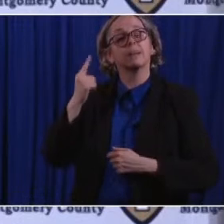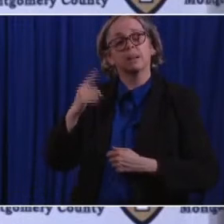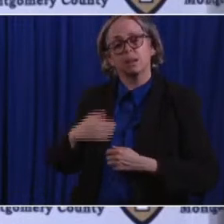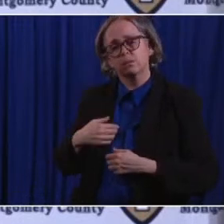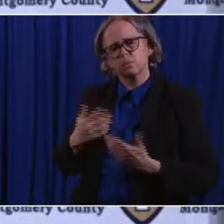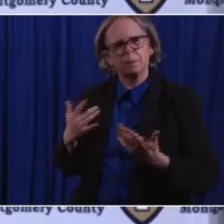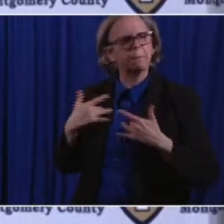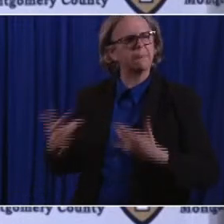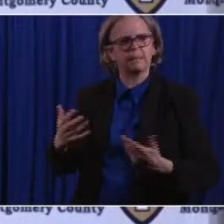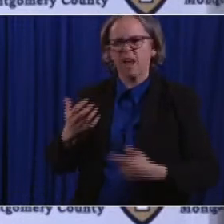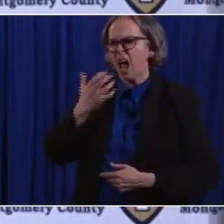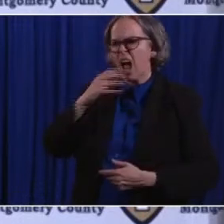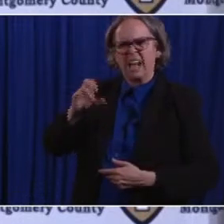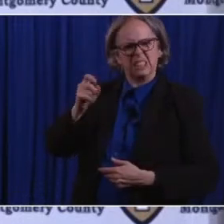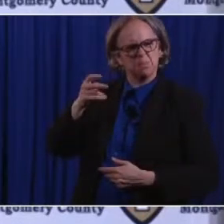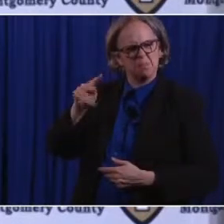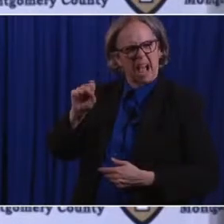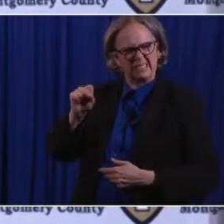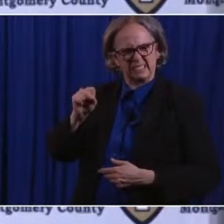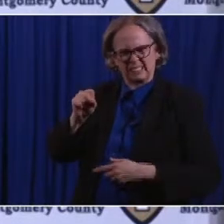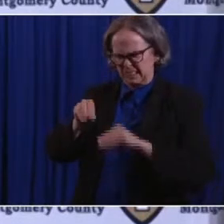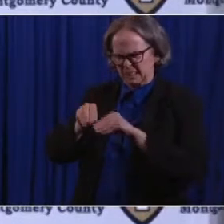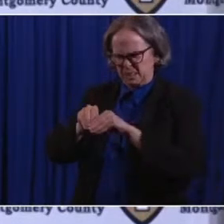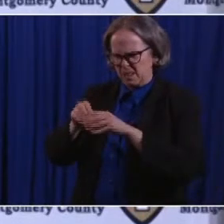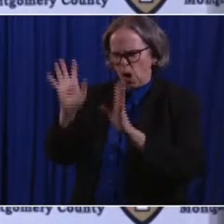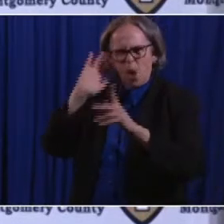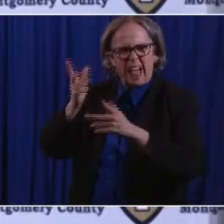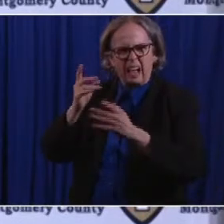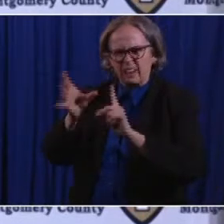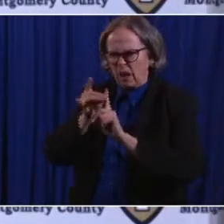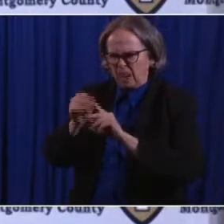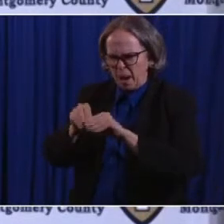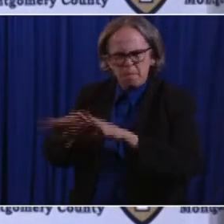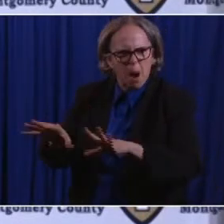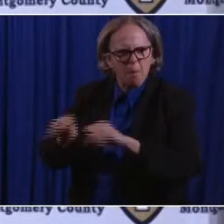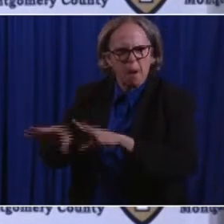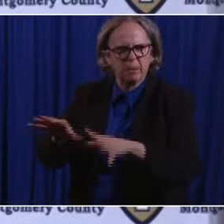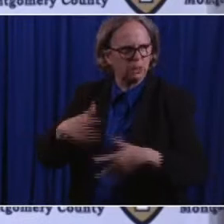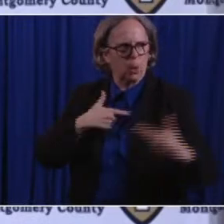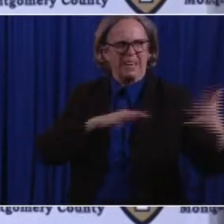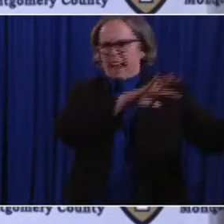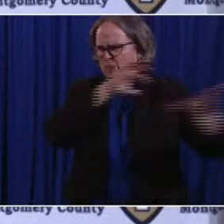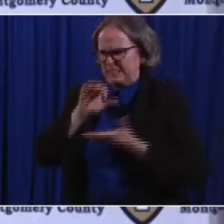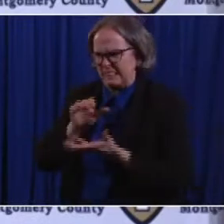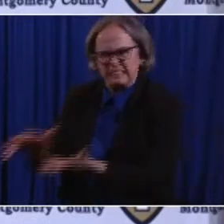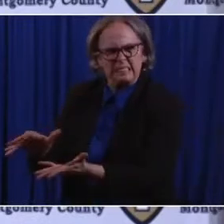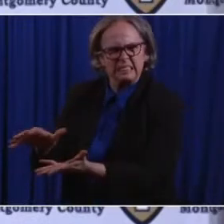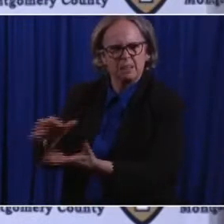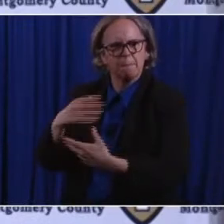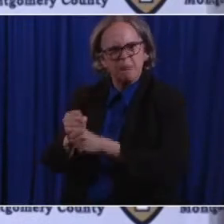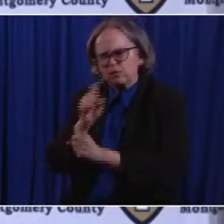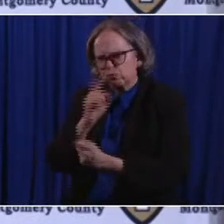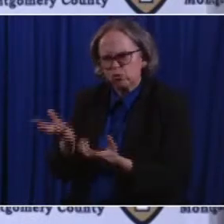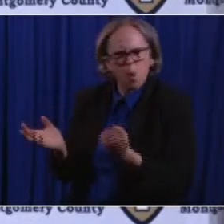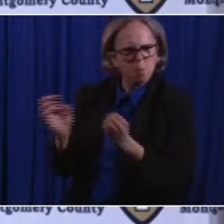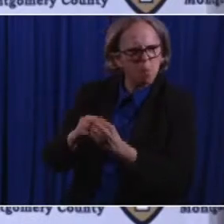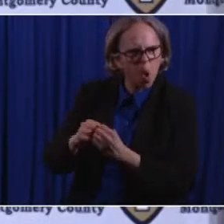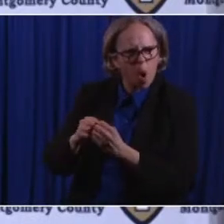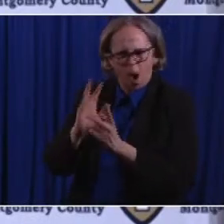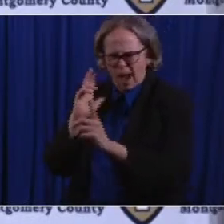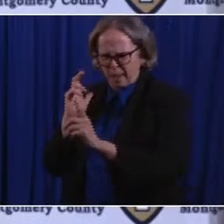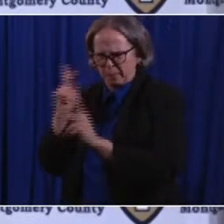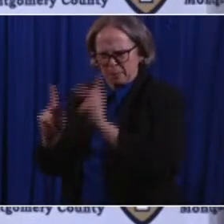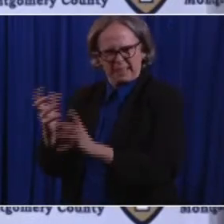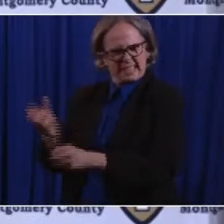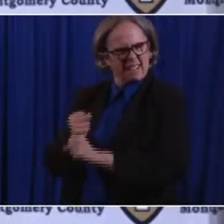spikes and where it may be necessary to try to deploy more vaccine in places where we think they can get it